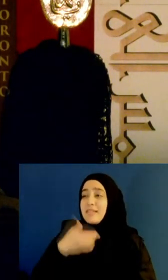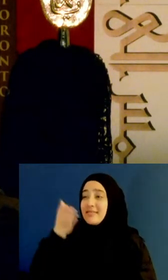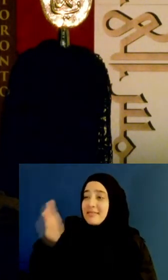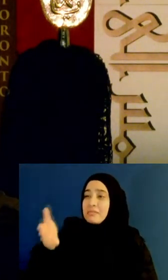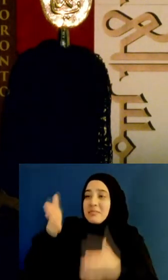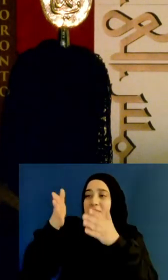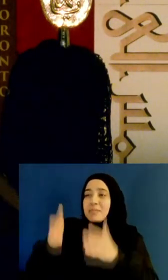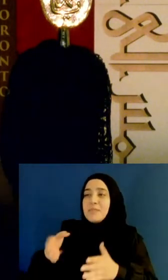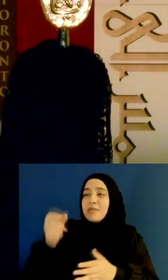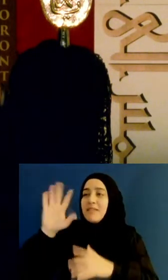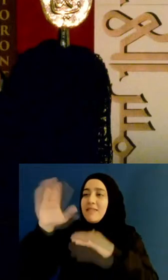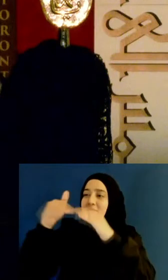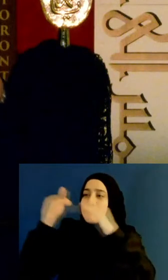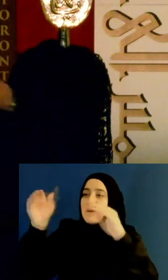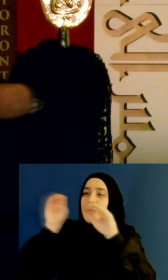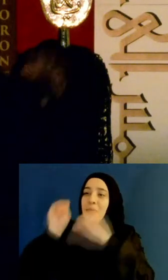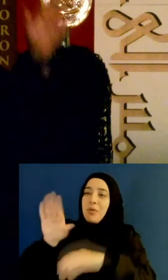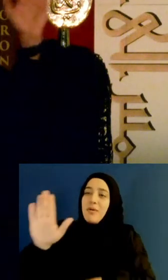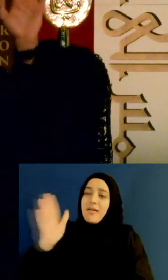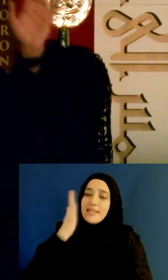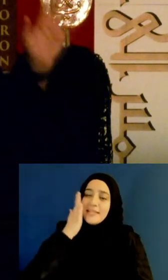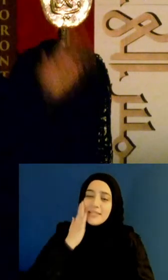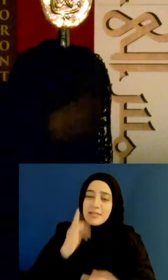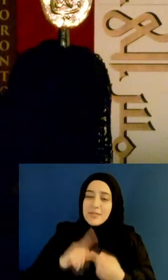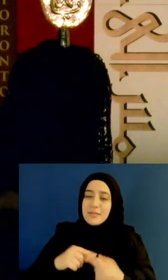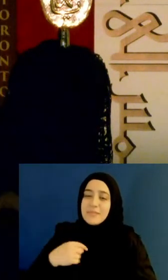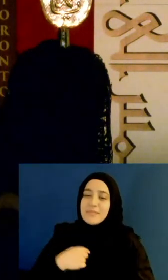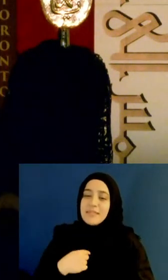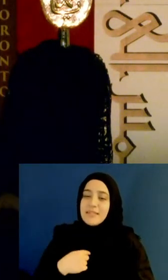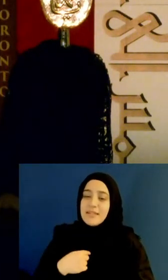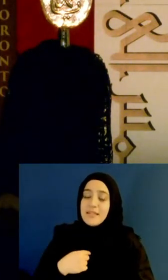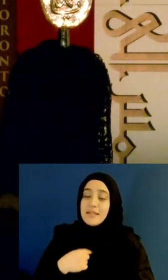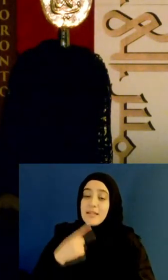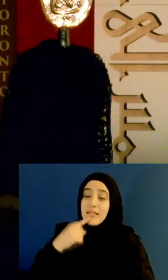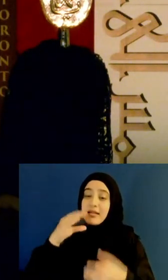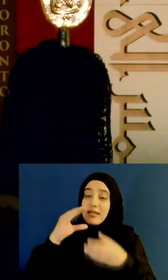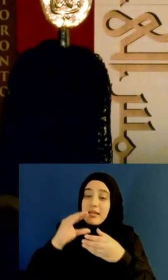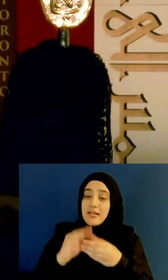cheek. He said this and his ruh left his body.